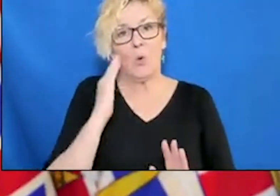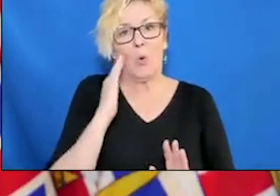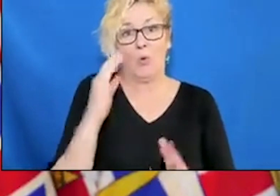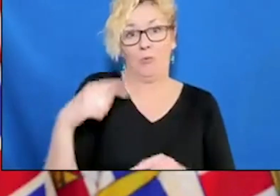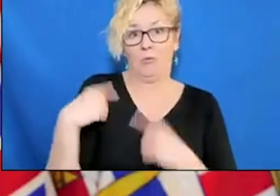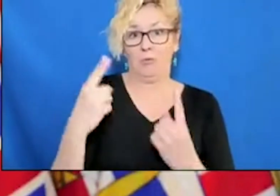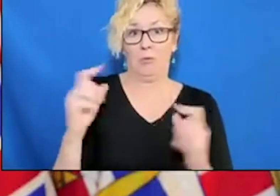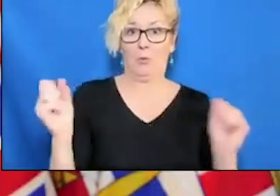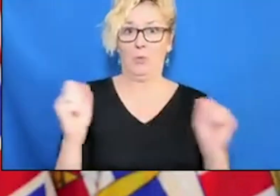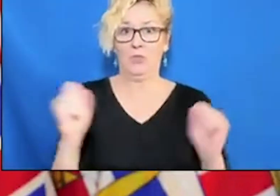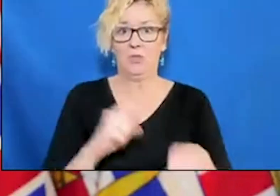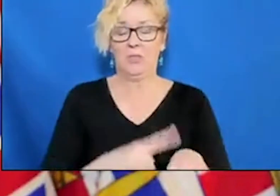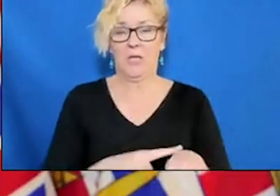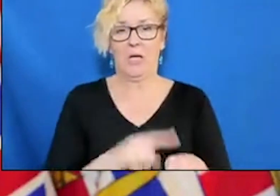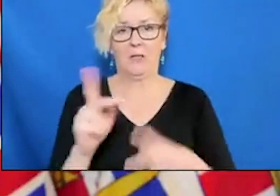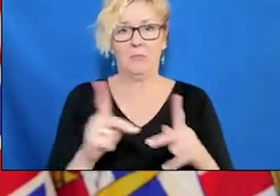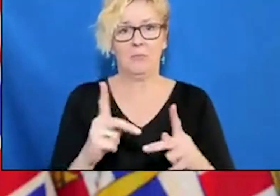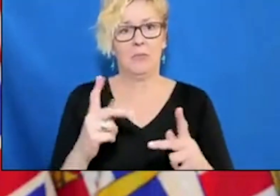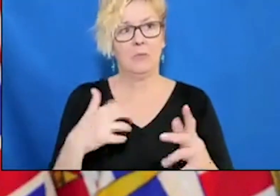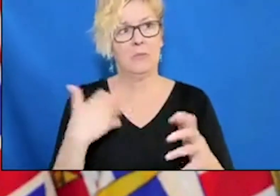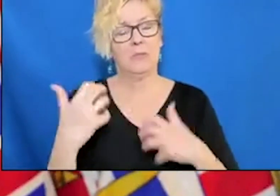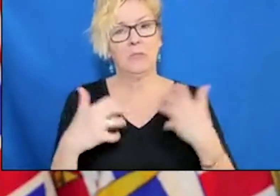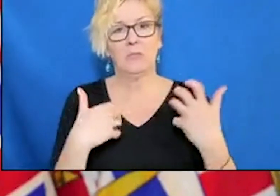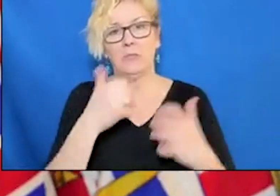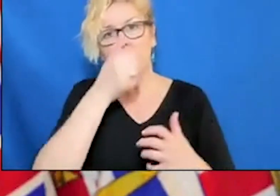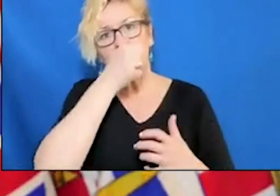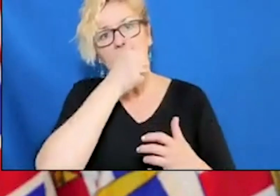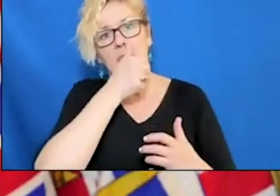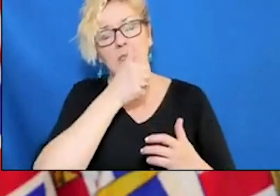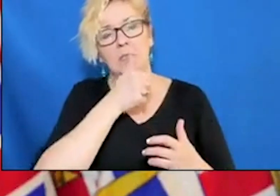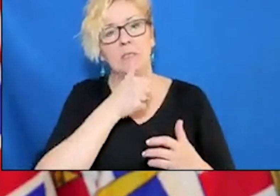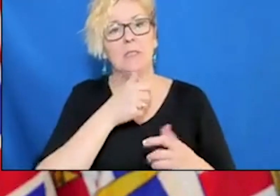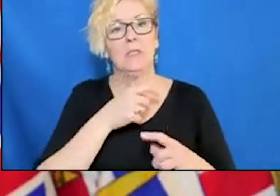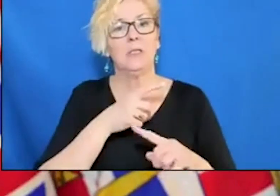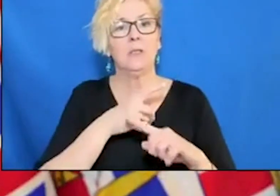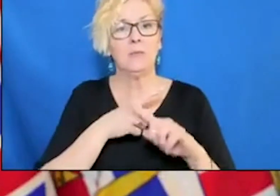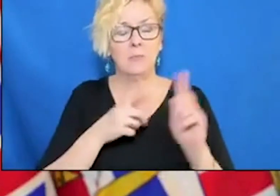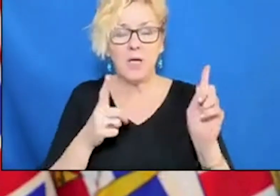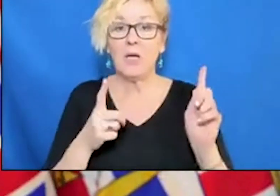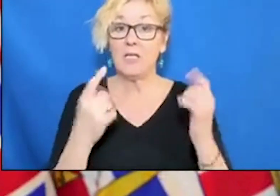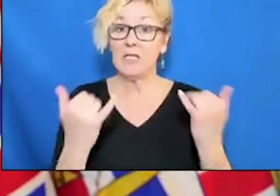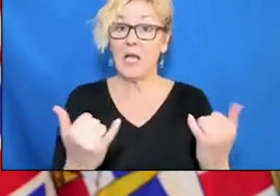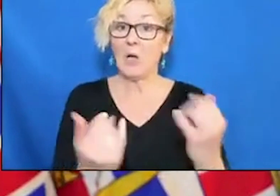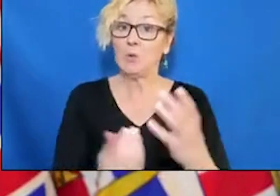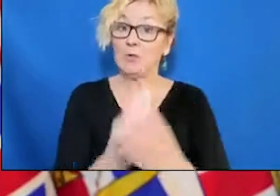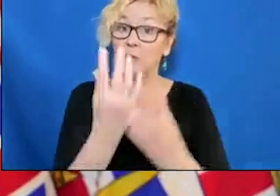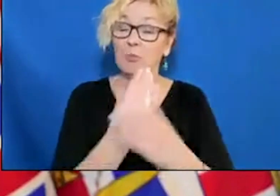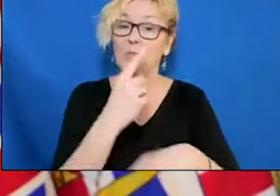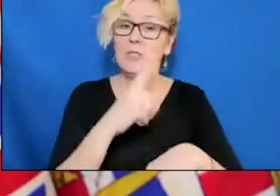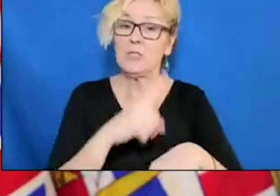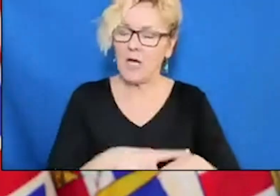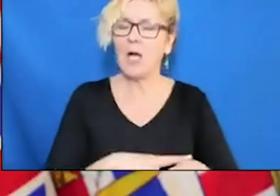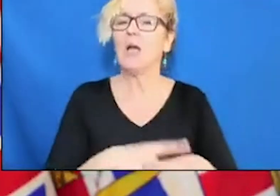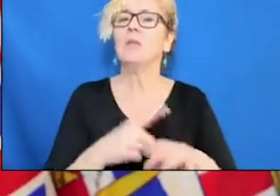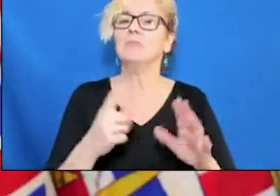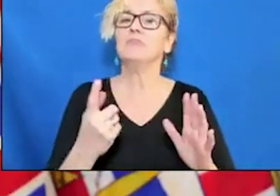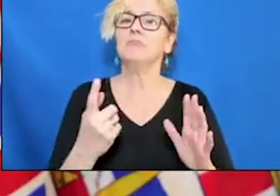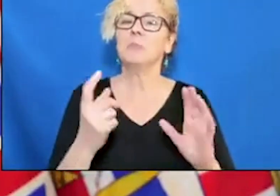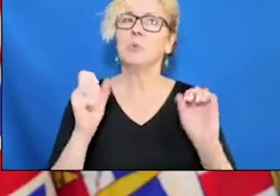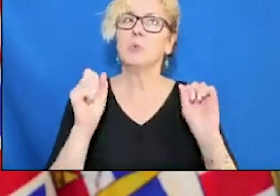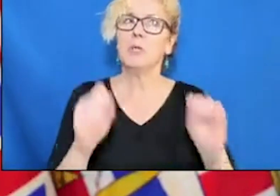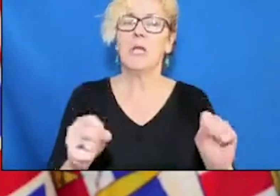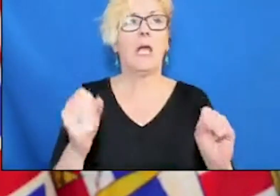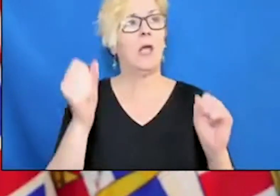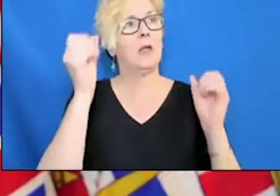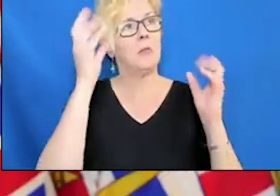and now that we are into spring, we need to focus on the things we can do, and we need to go back and think again about how